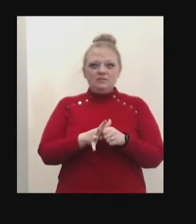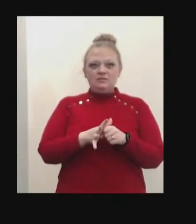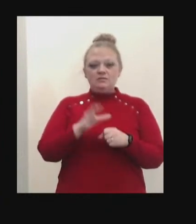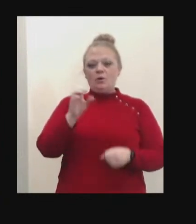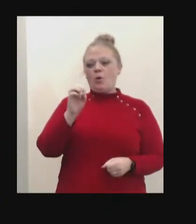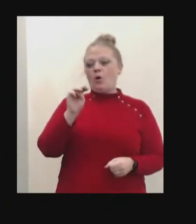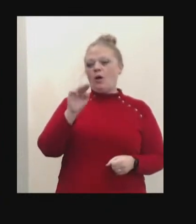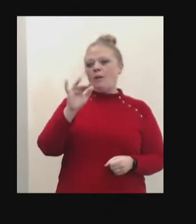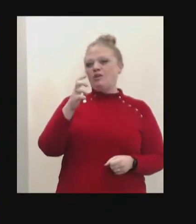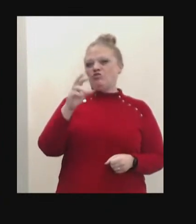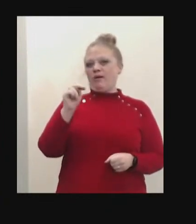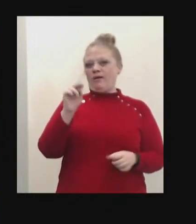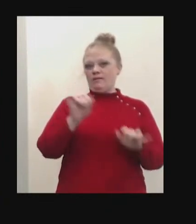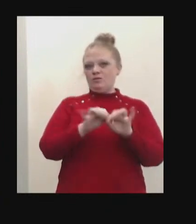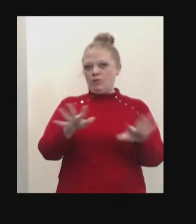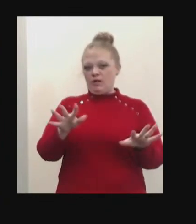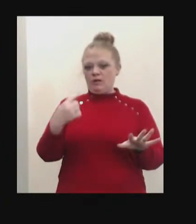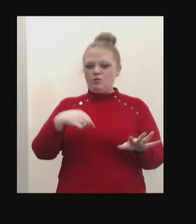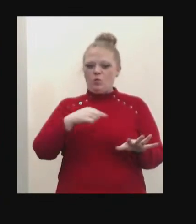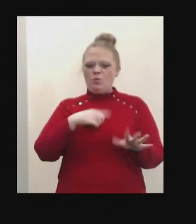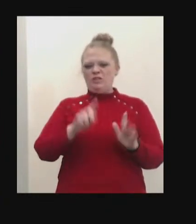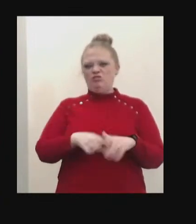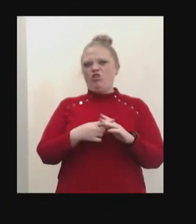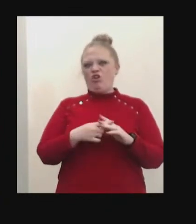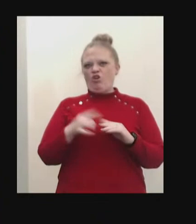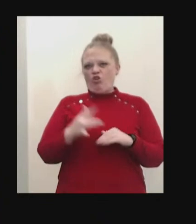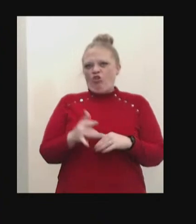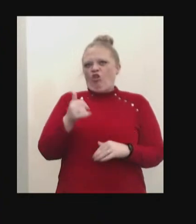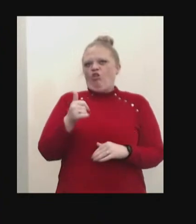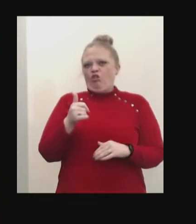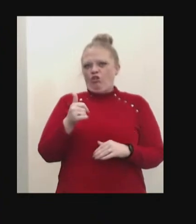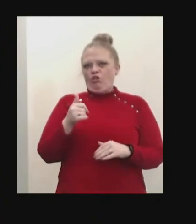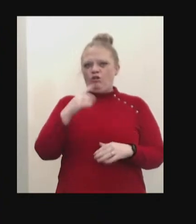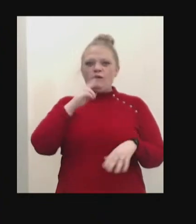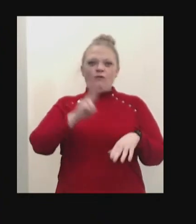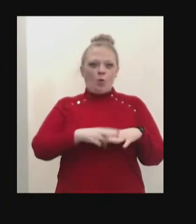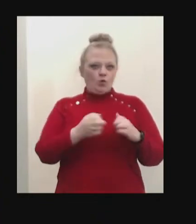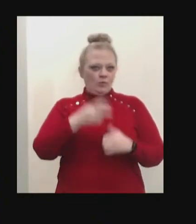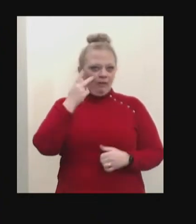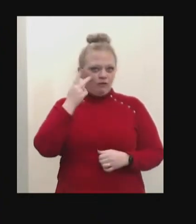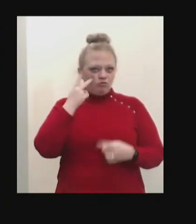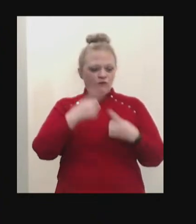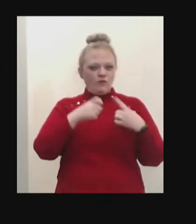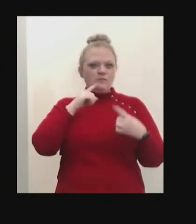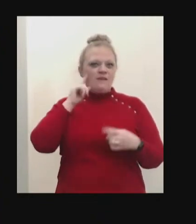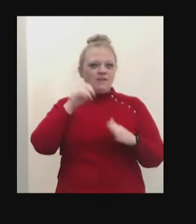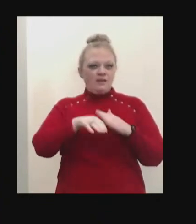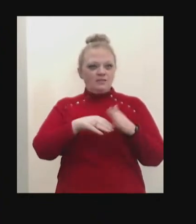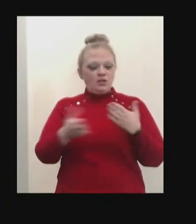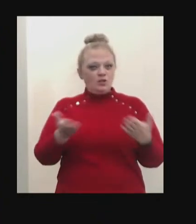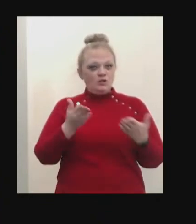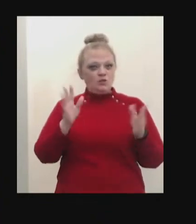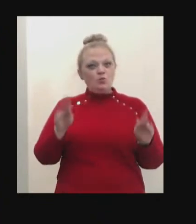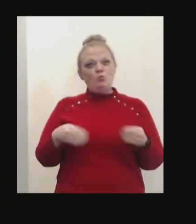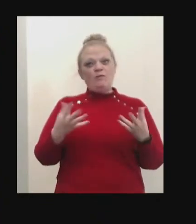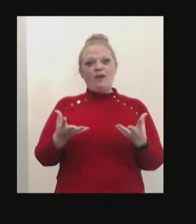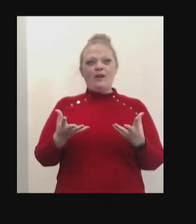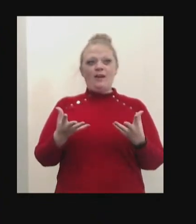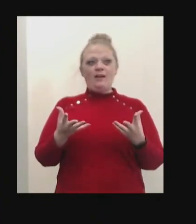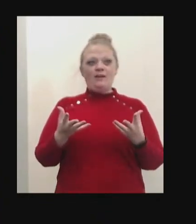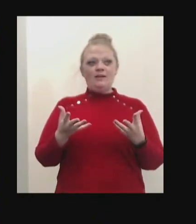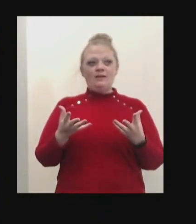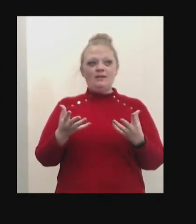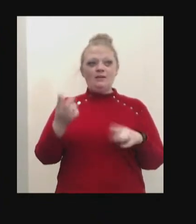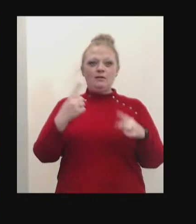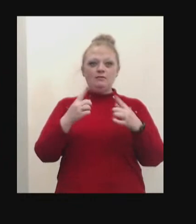So we are here a little earlier. Of course, joined by Kendra Schmidt from Deaf Access Services to provide our American Sign